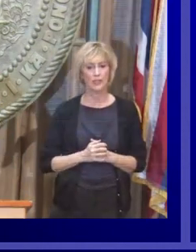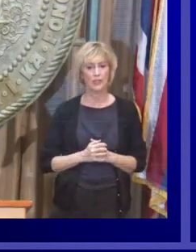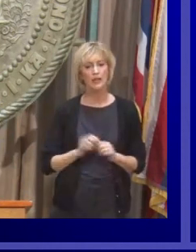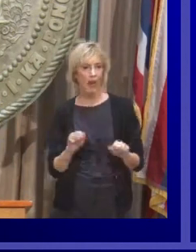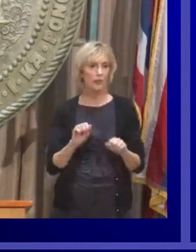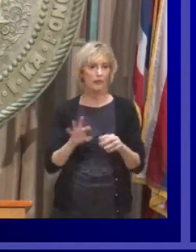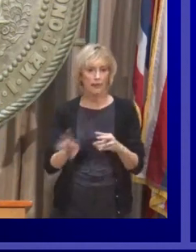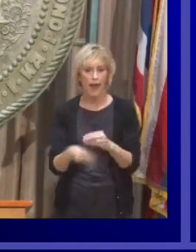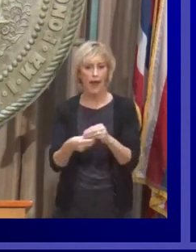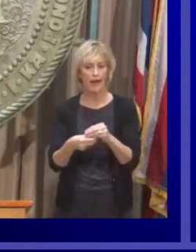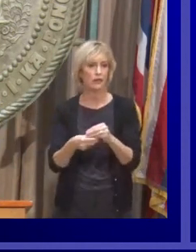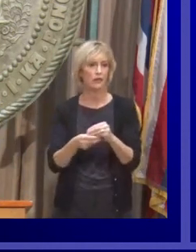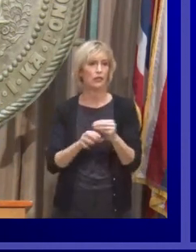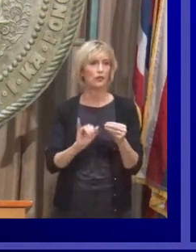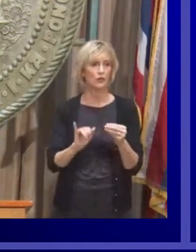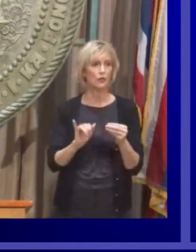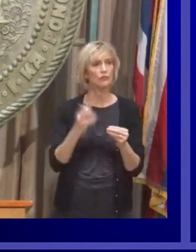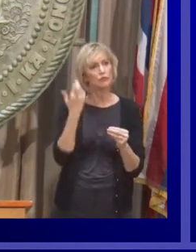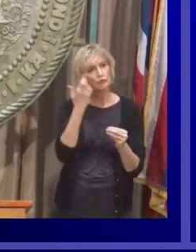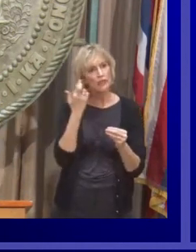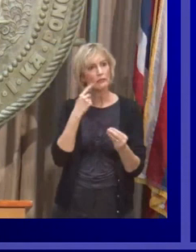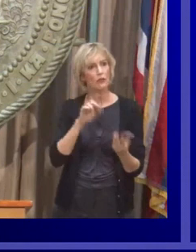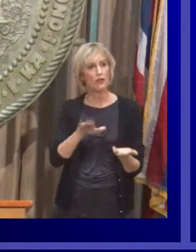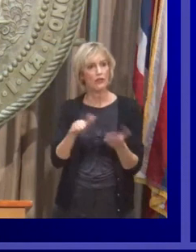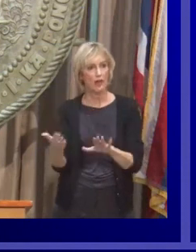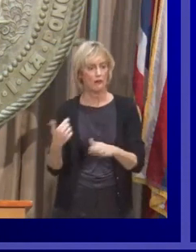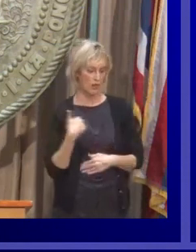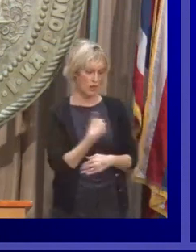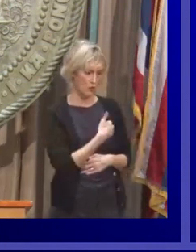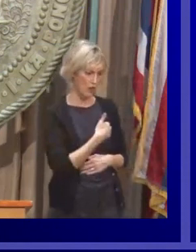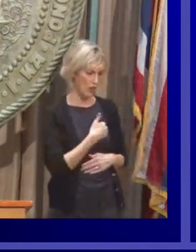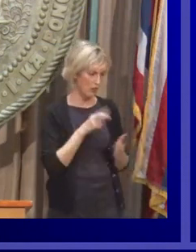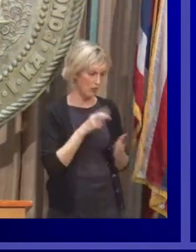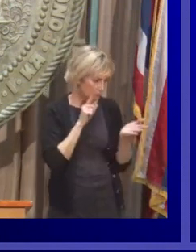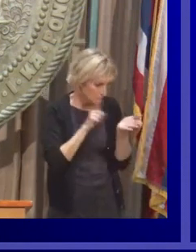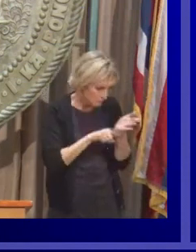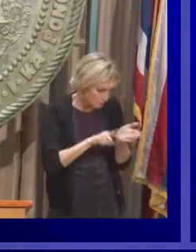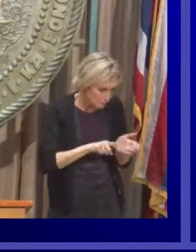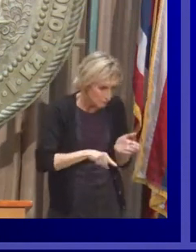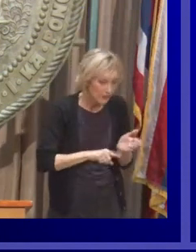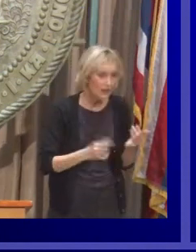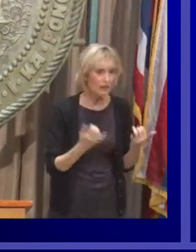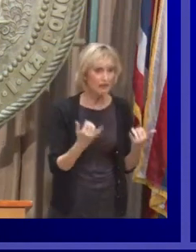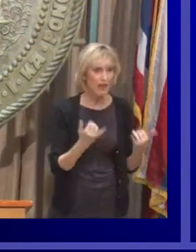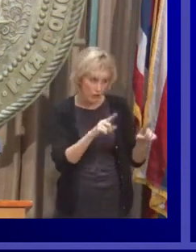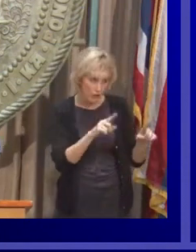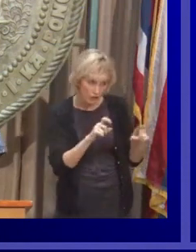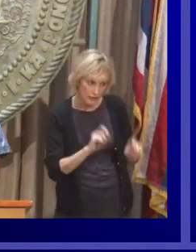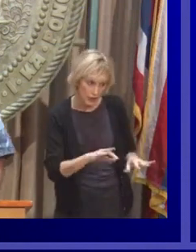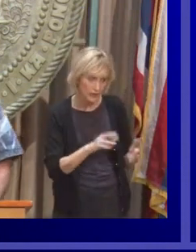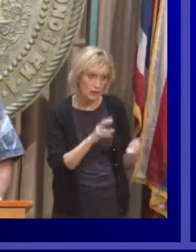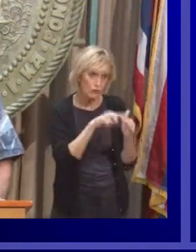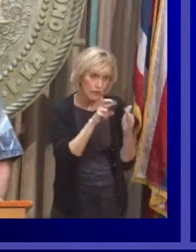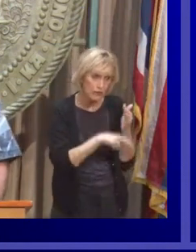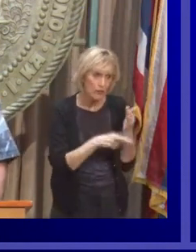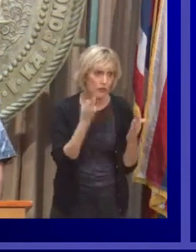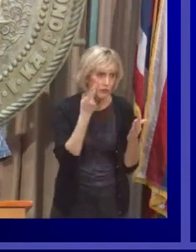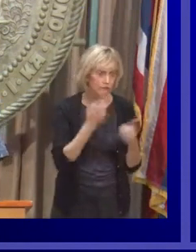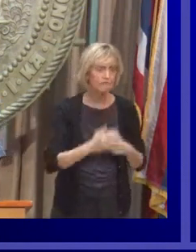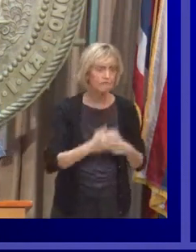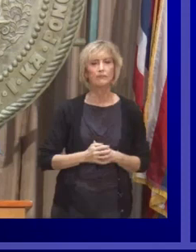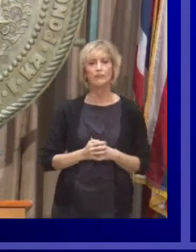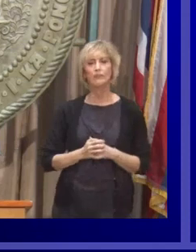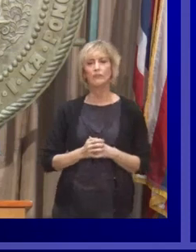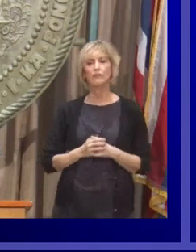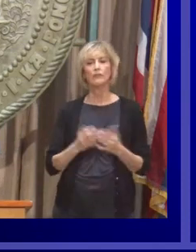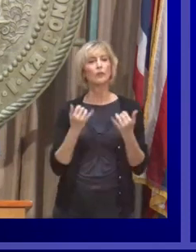contribute. Our staff are investigating the death and reviewing the private laboratory test results. Today we also received the